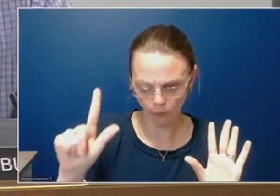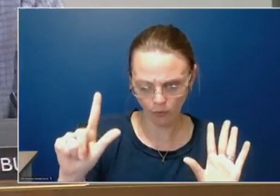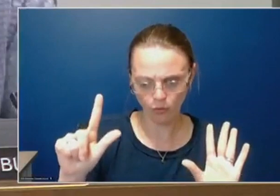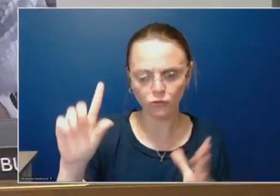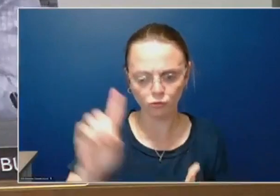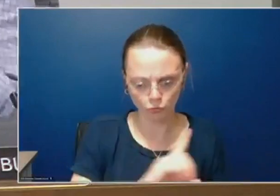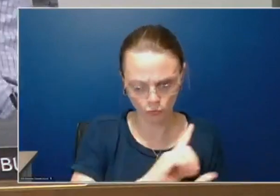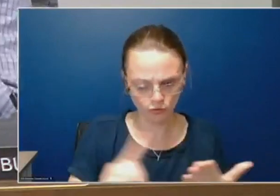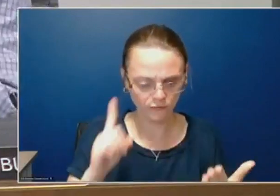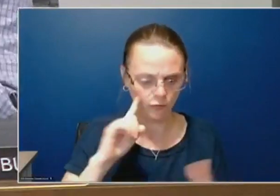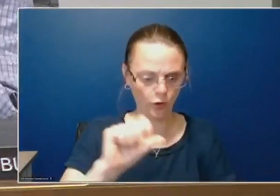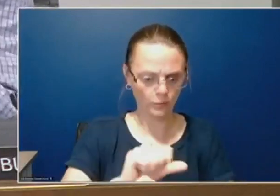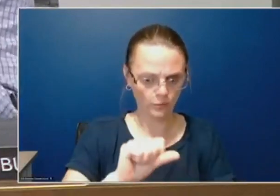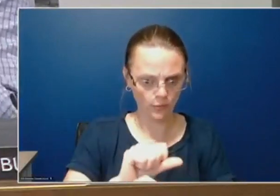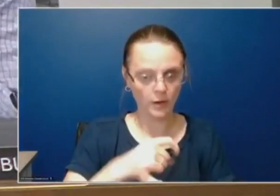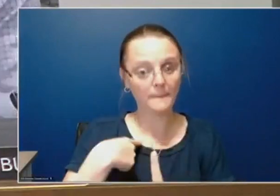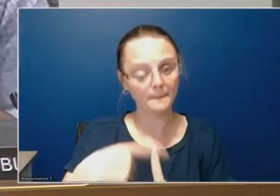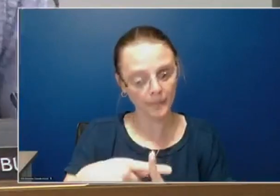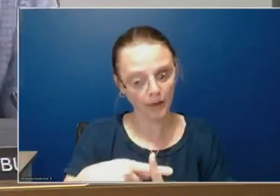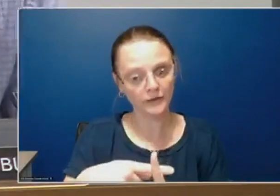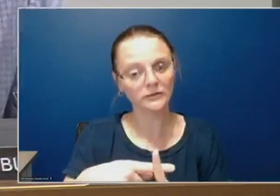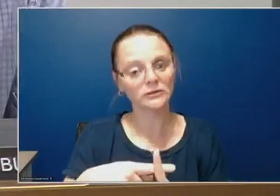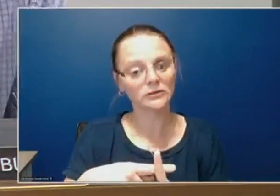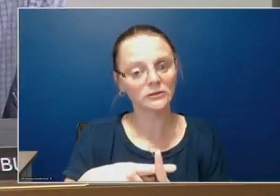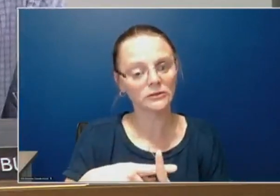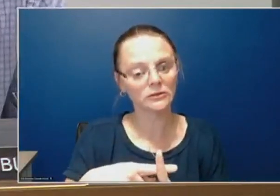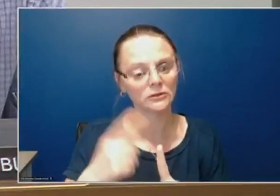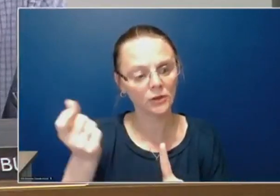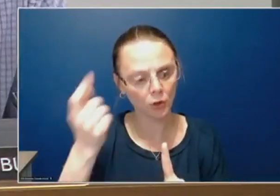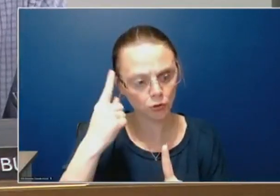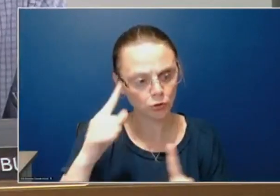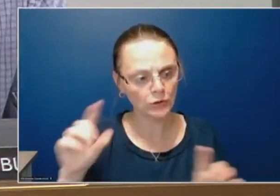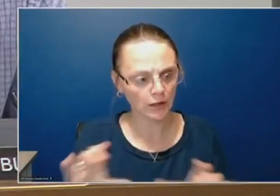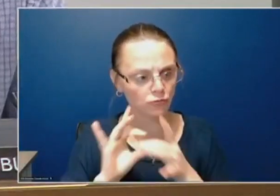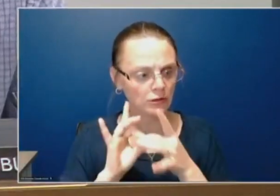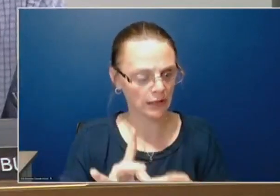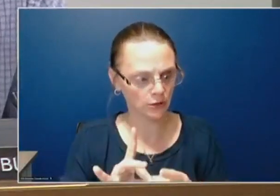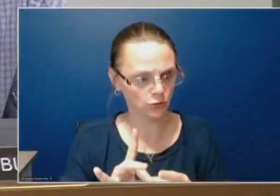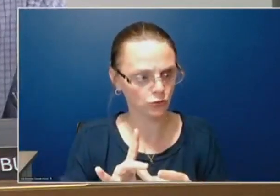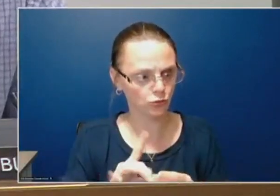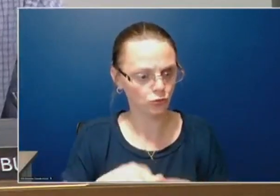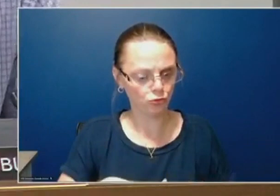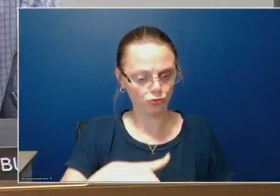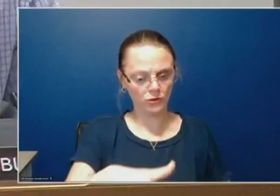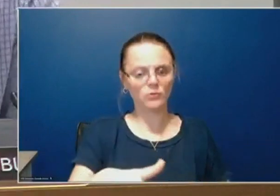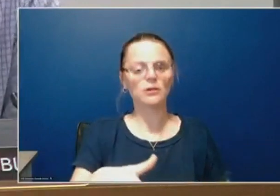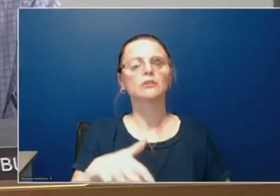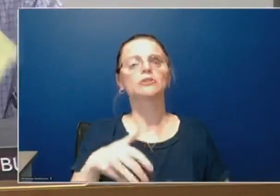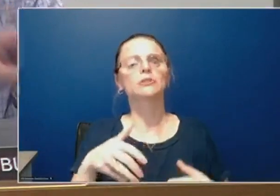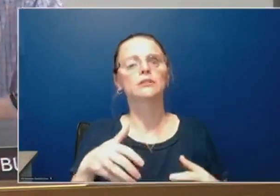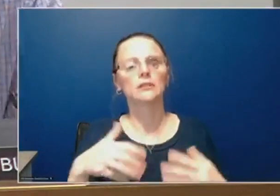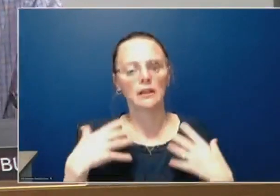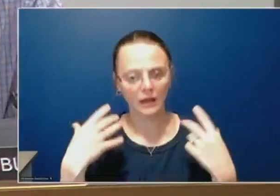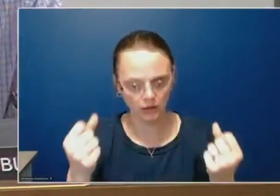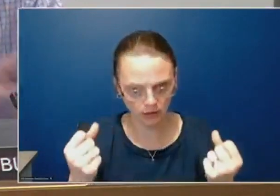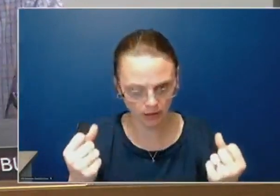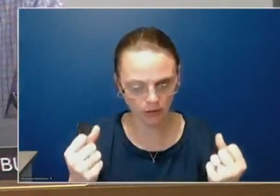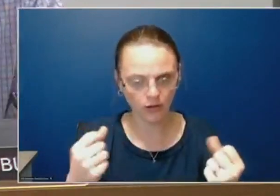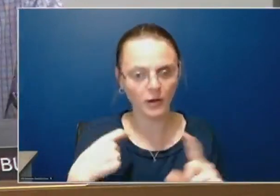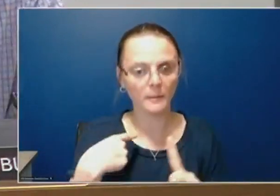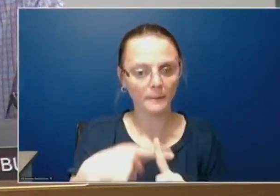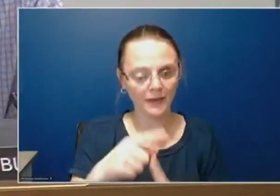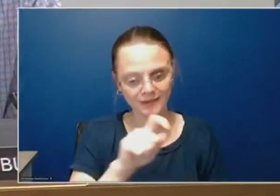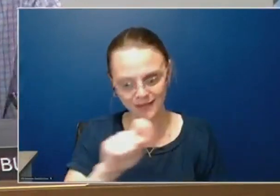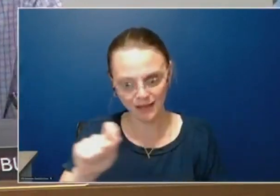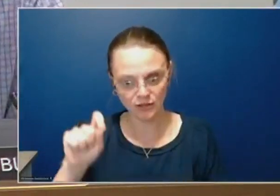Finally, the -5 amendment establishes standards regarding interstate actions related to reproductive health care and gender-affirming treatments. With the -5